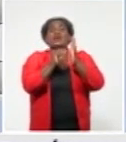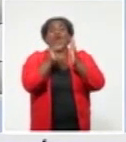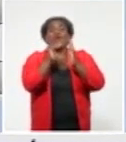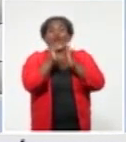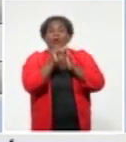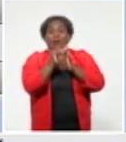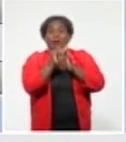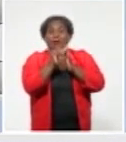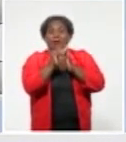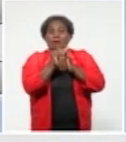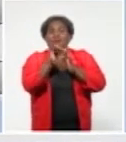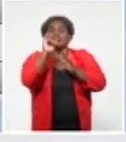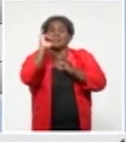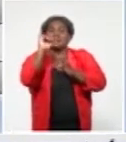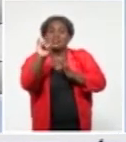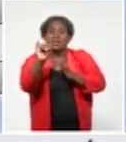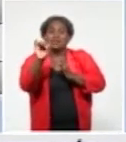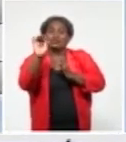21,689,832 infections.